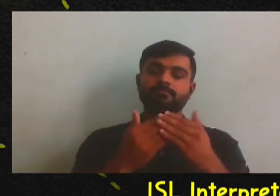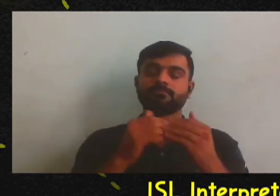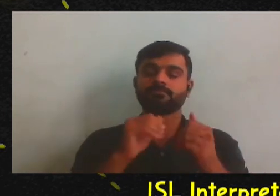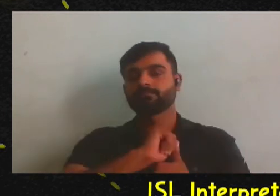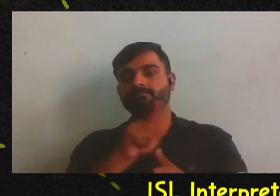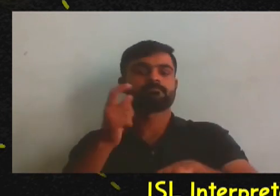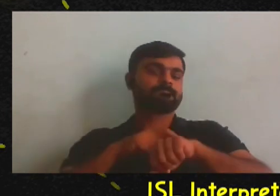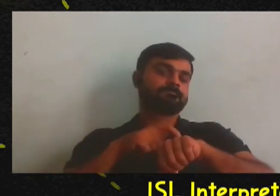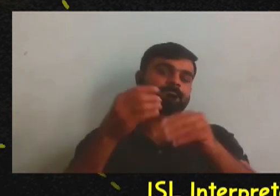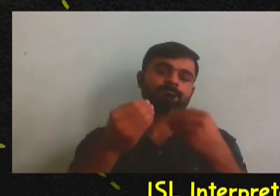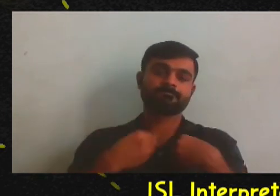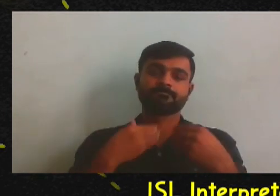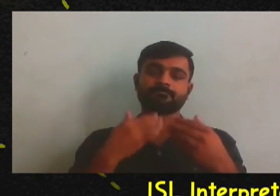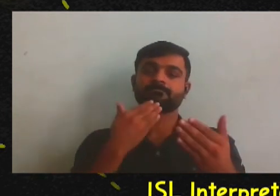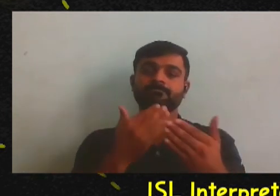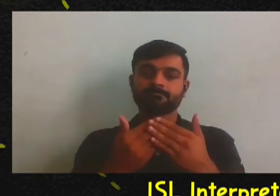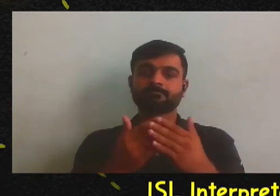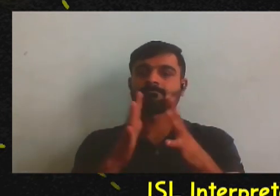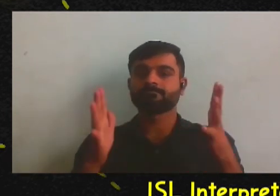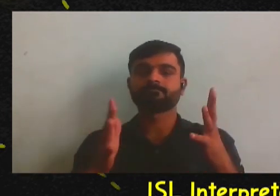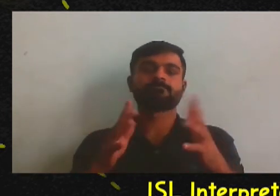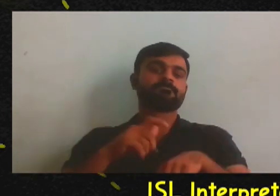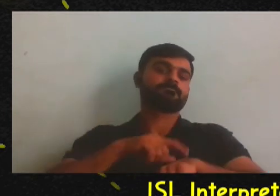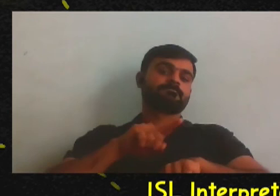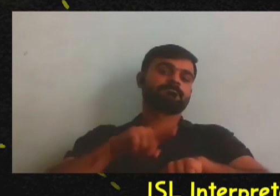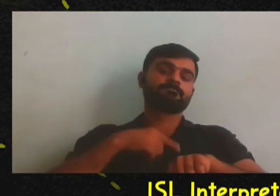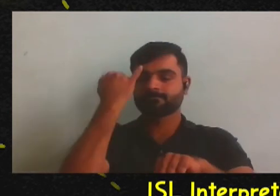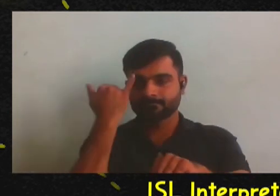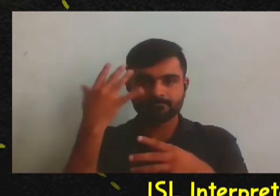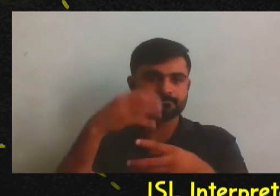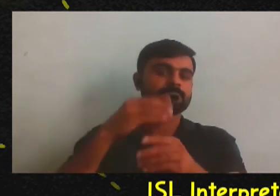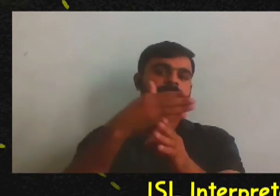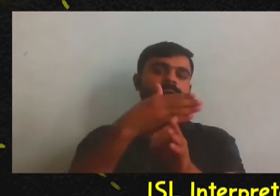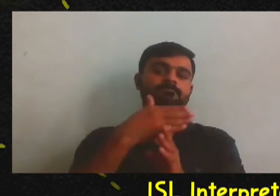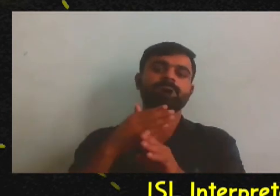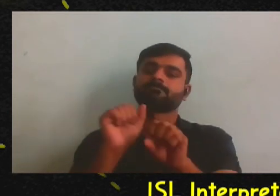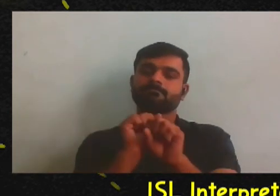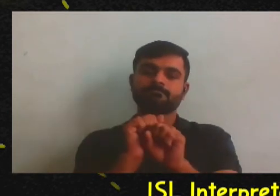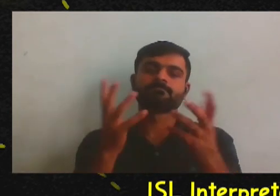time. Thank you so much for sparing your thoughts and for sharing your work. And